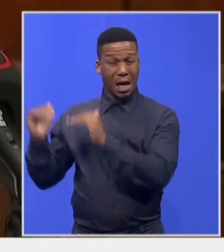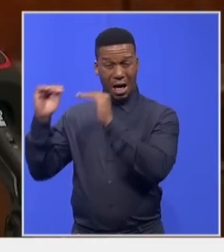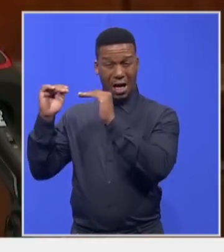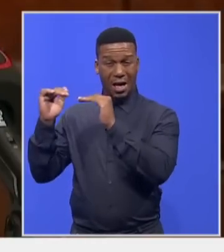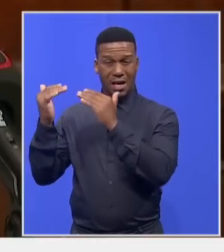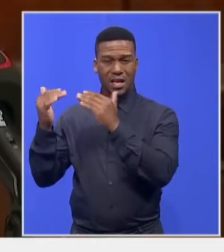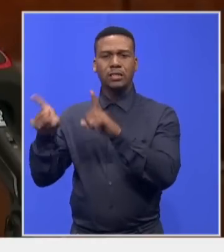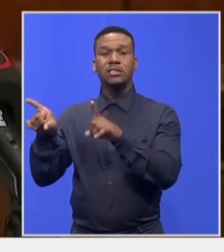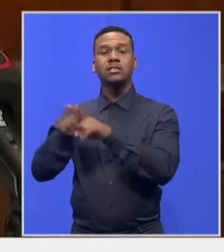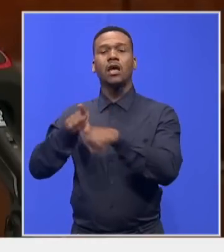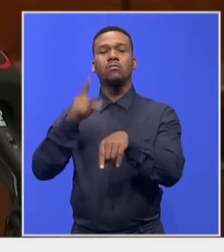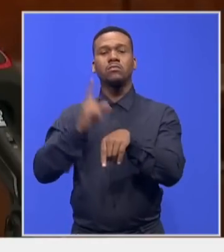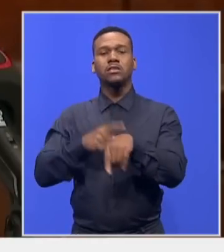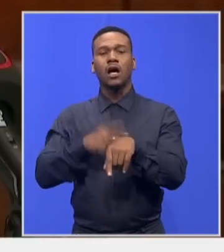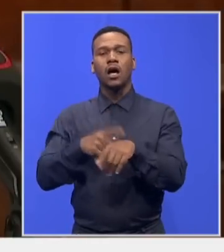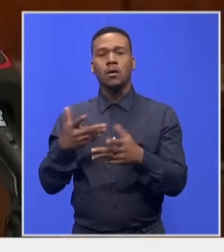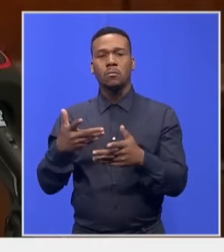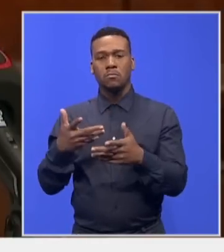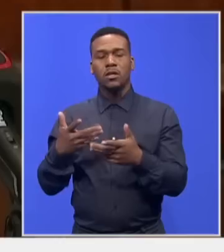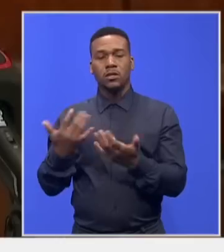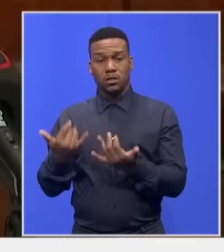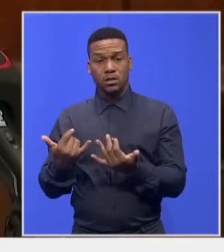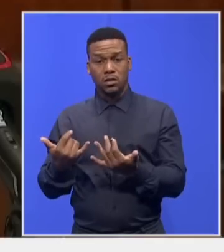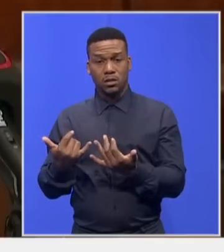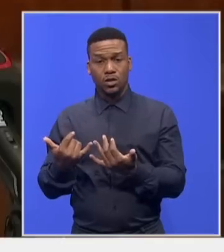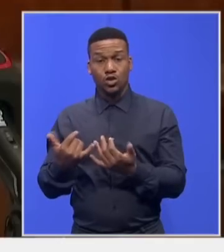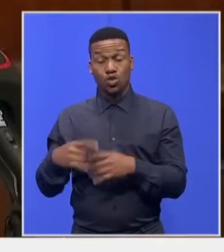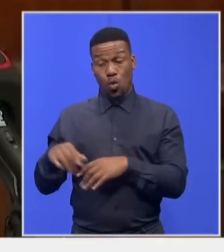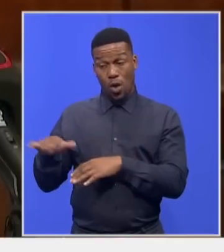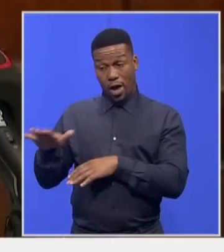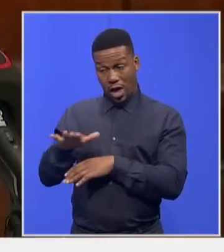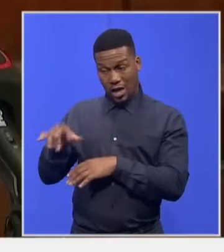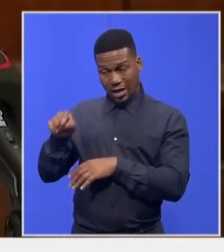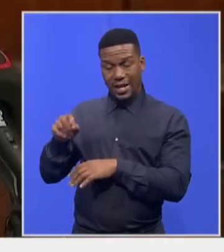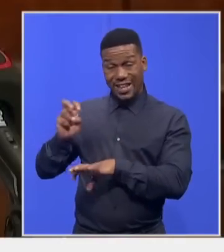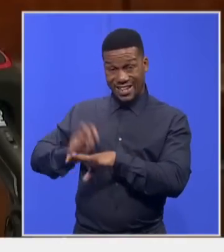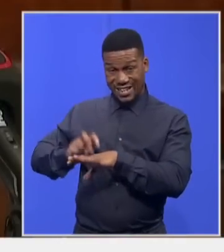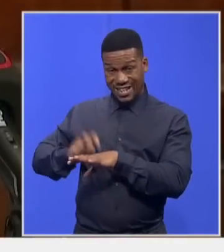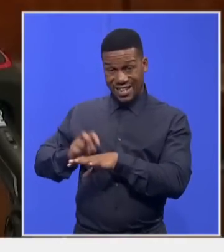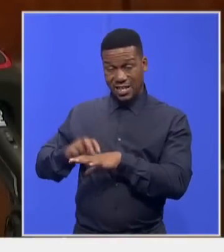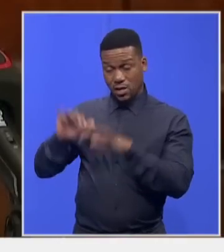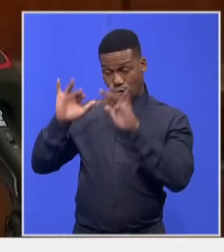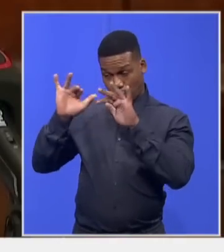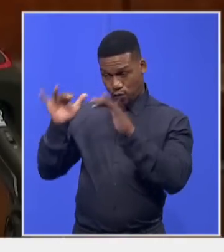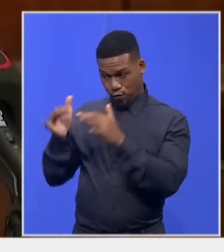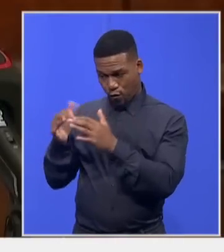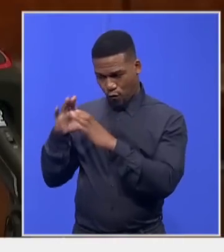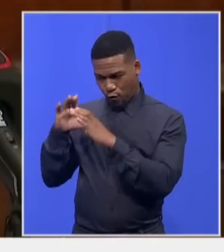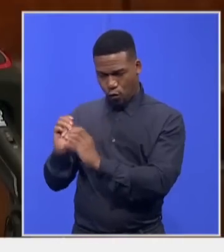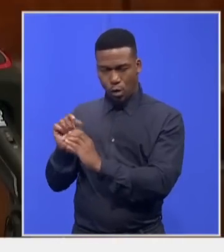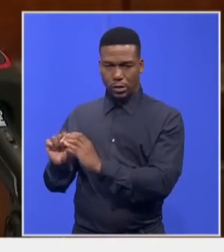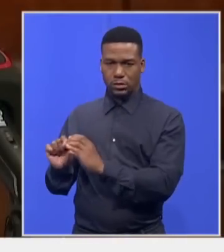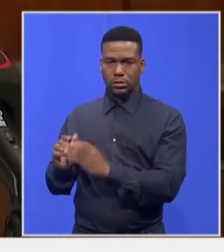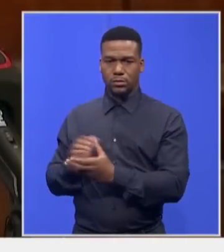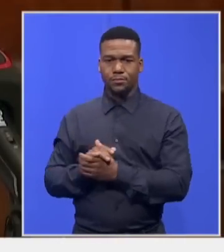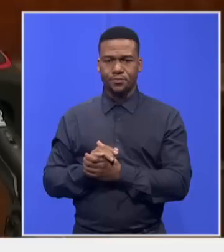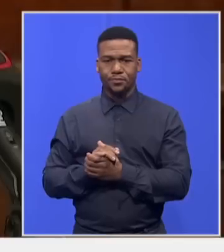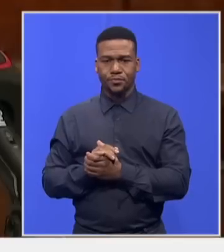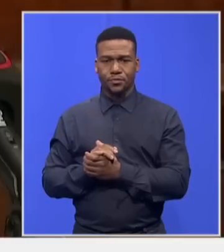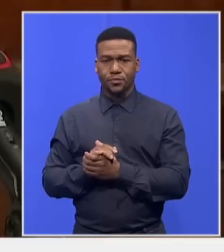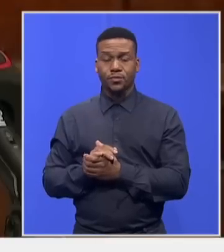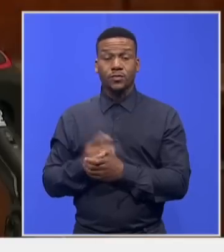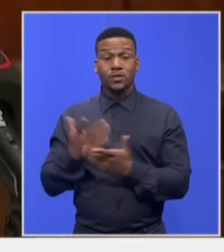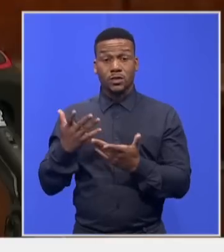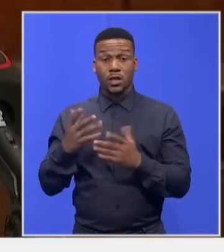the same time. And that's an area that requires attention. And when there's that peak in